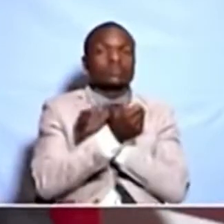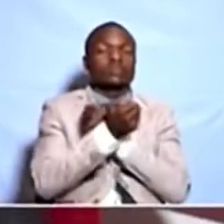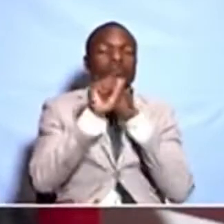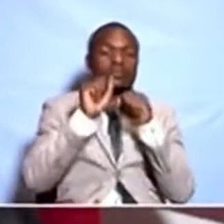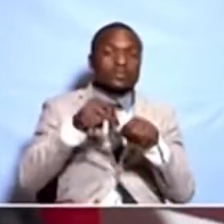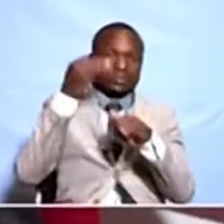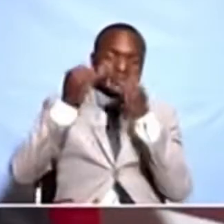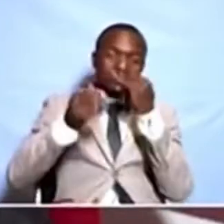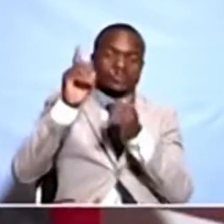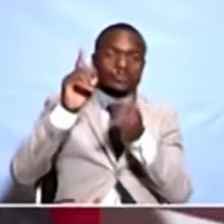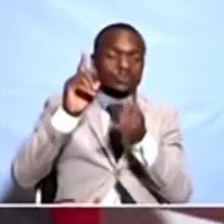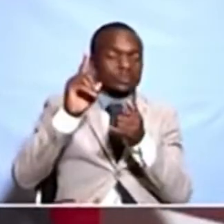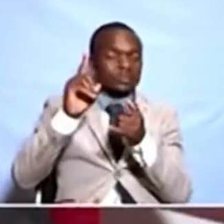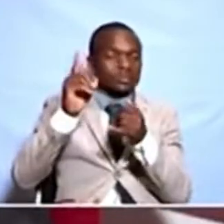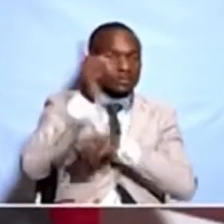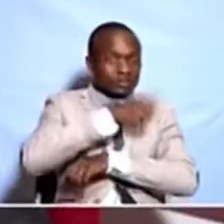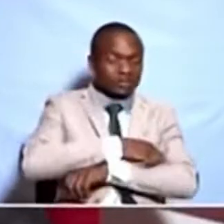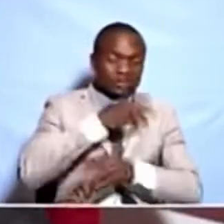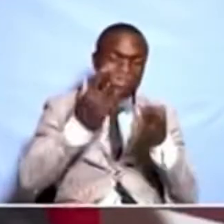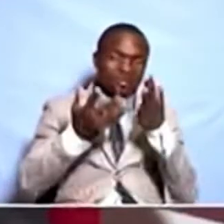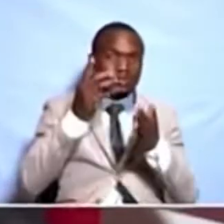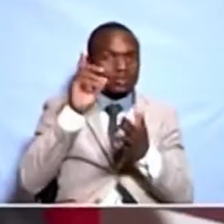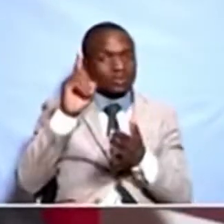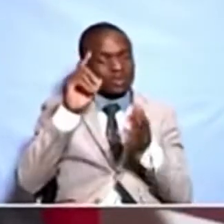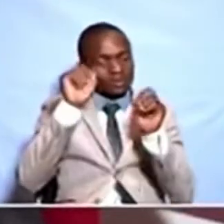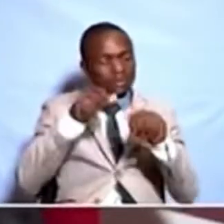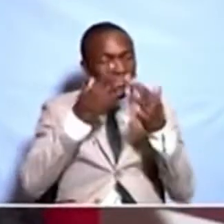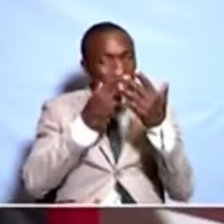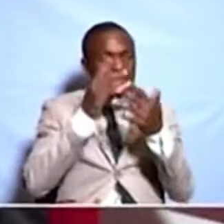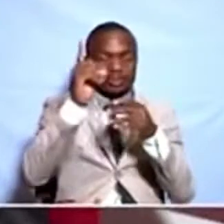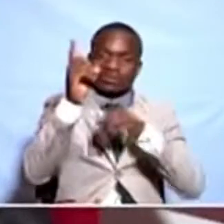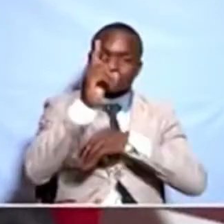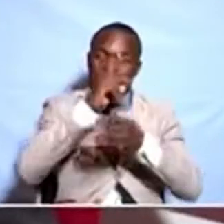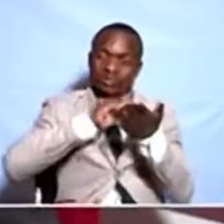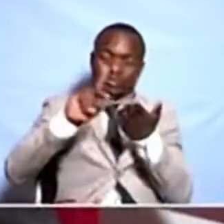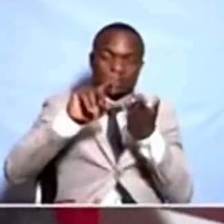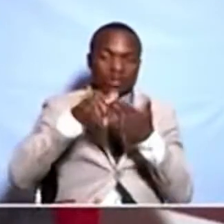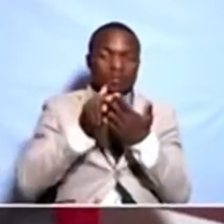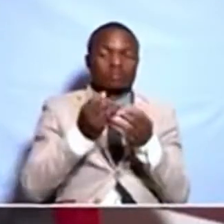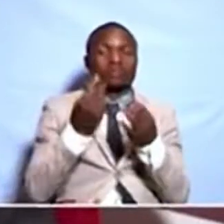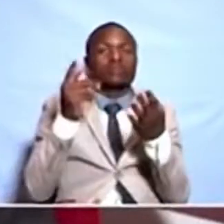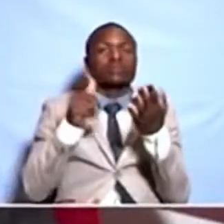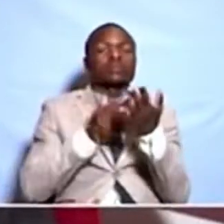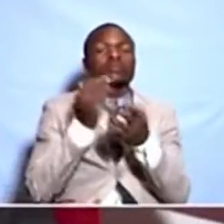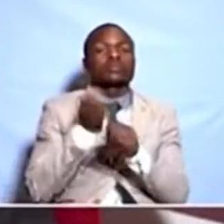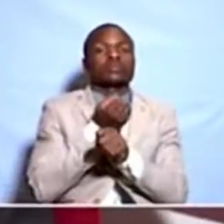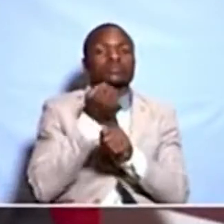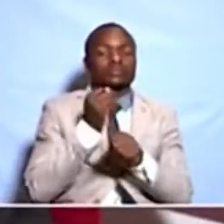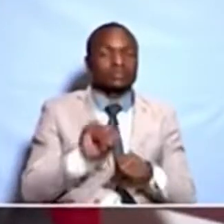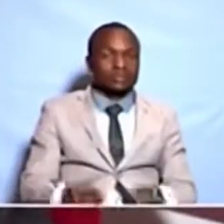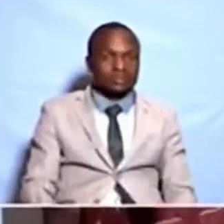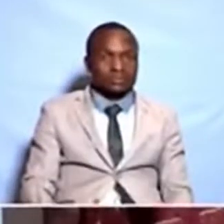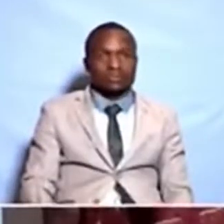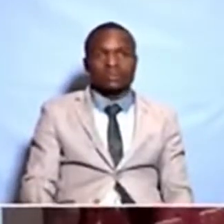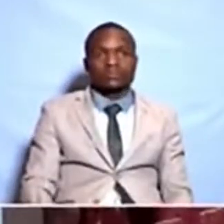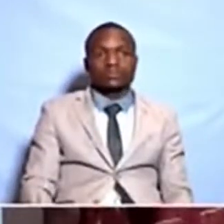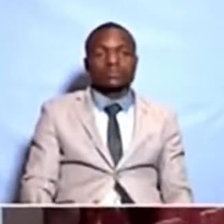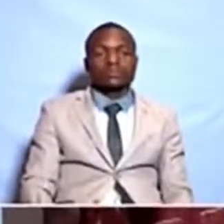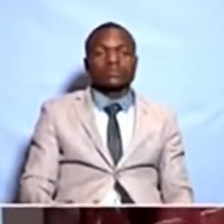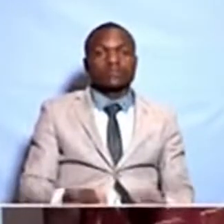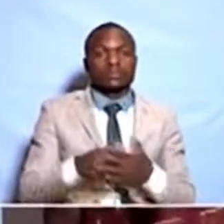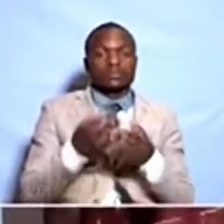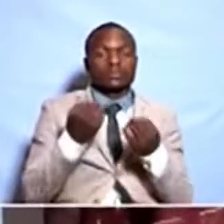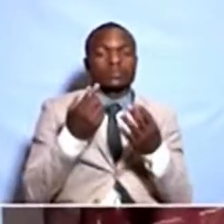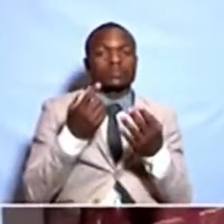day? Do I need to wait for 1 week for clearance, or how long does it take? Well, to answer this question, it